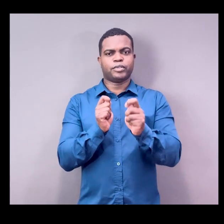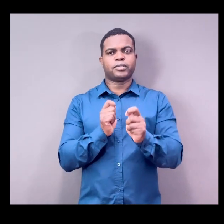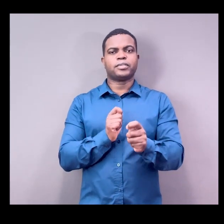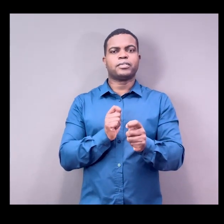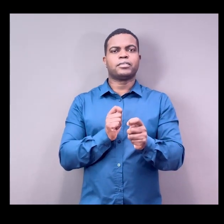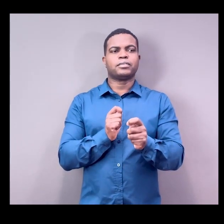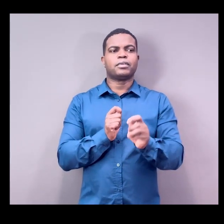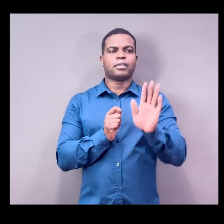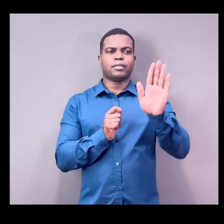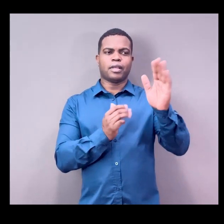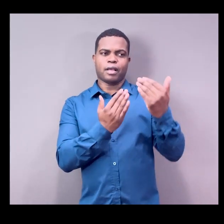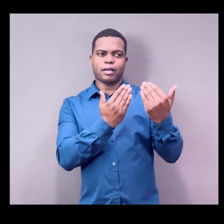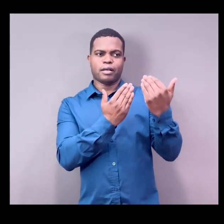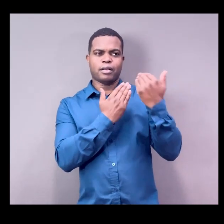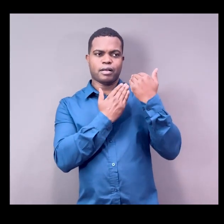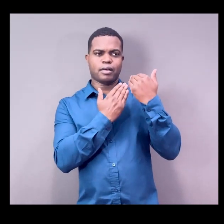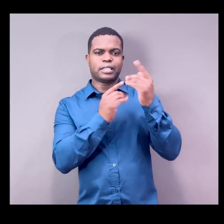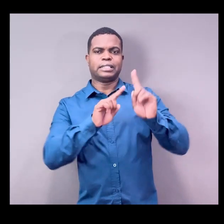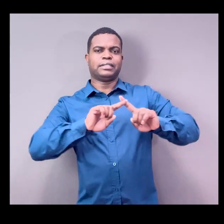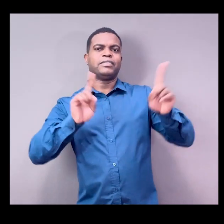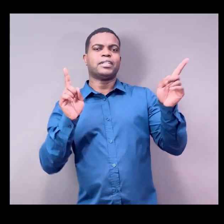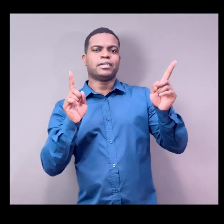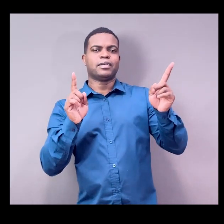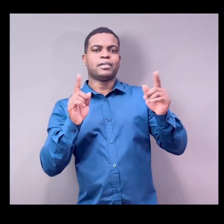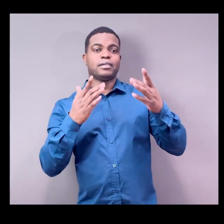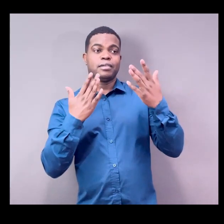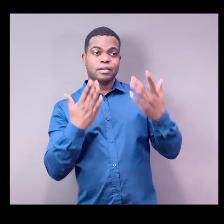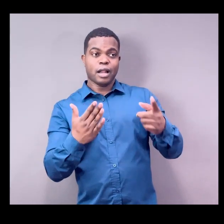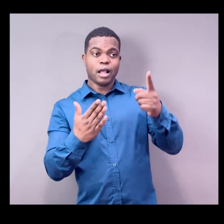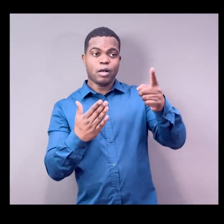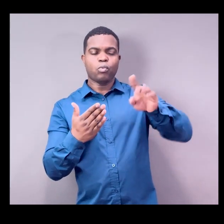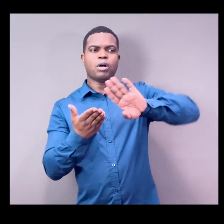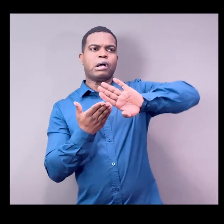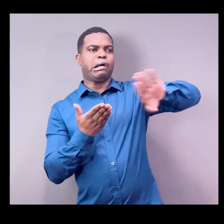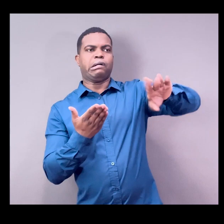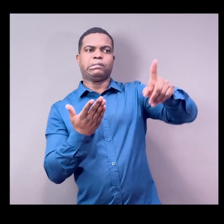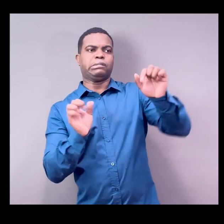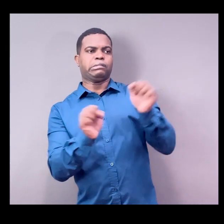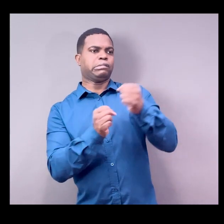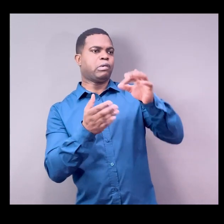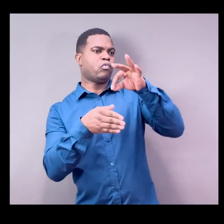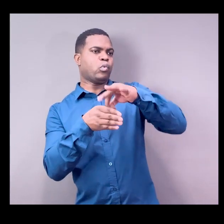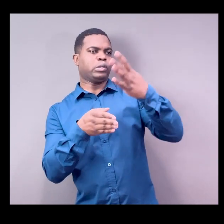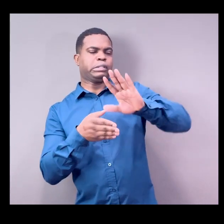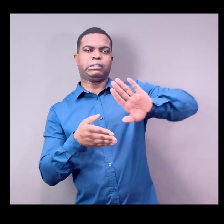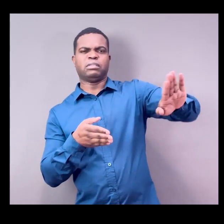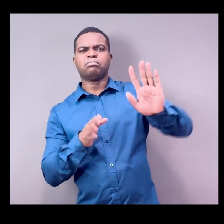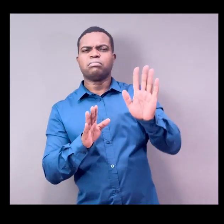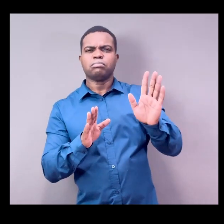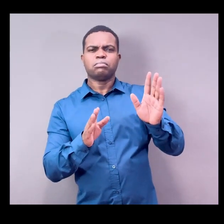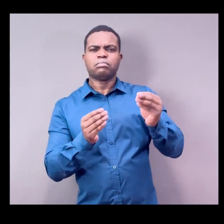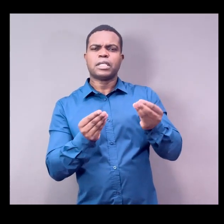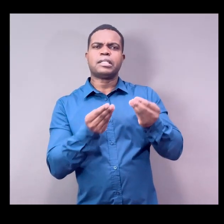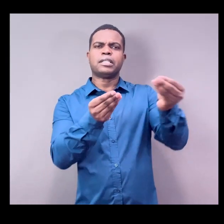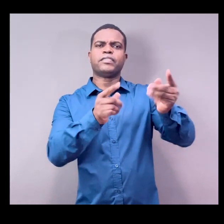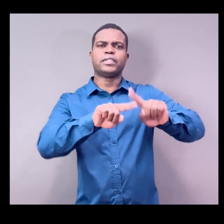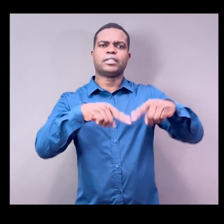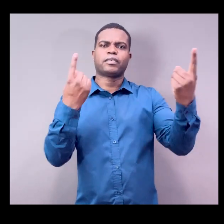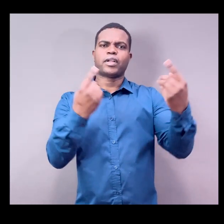adjusted their roles. We made sure that they are still involved, but we adjusted